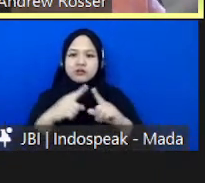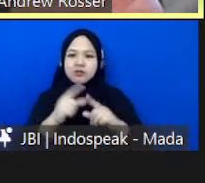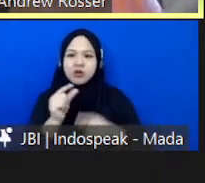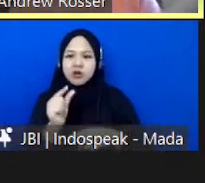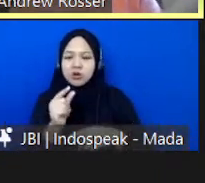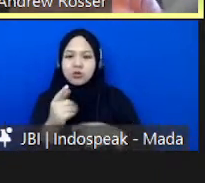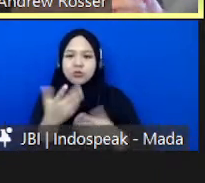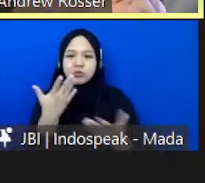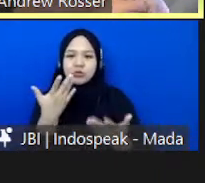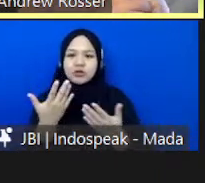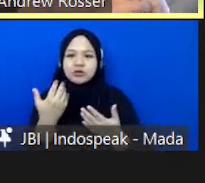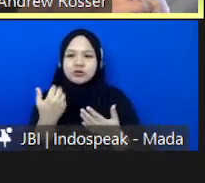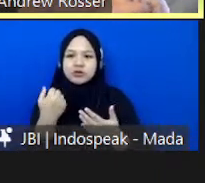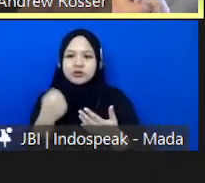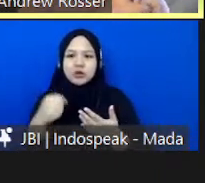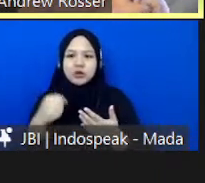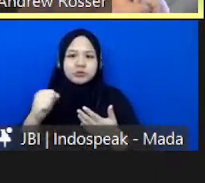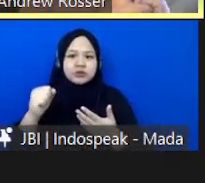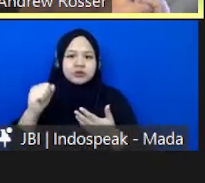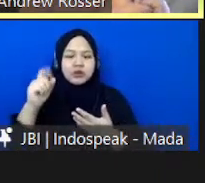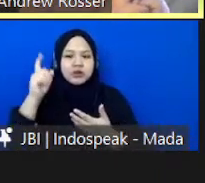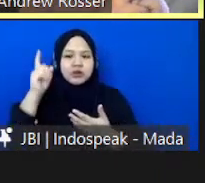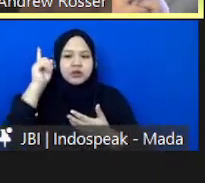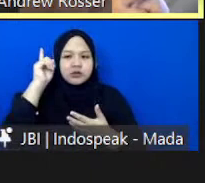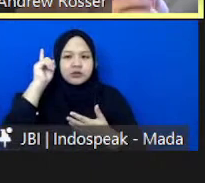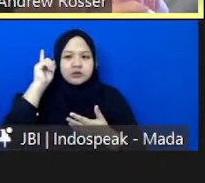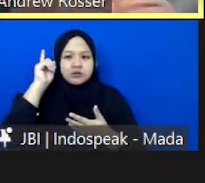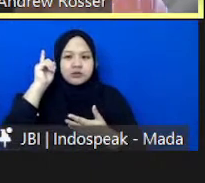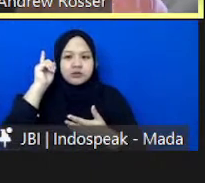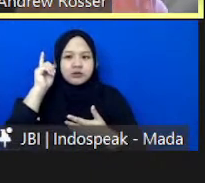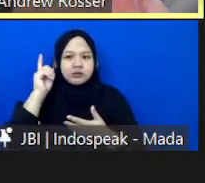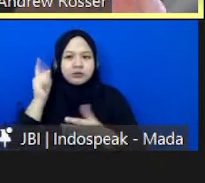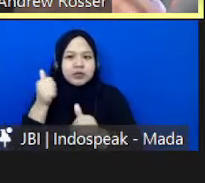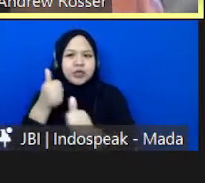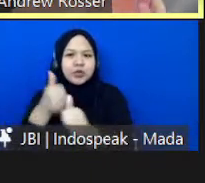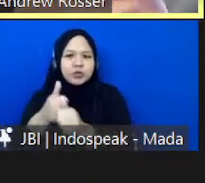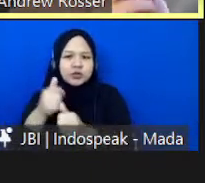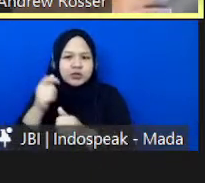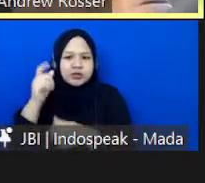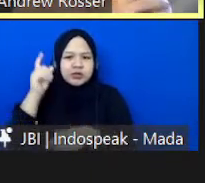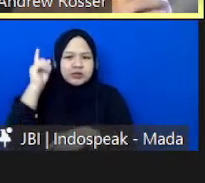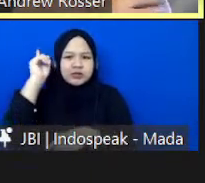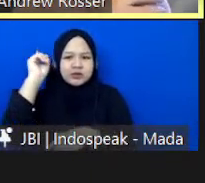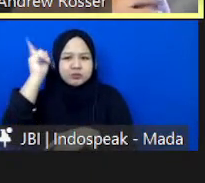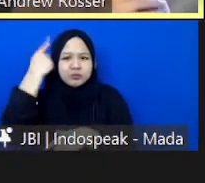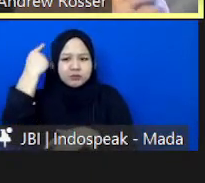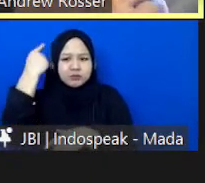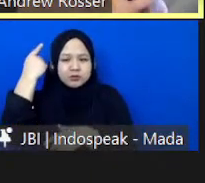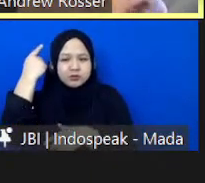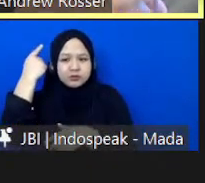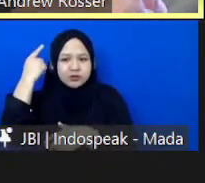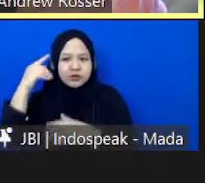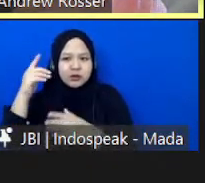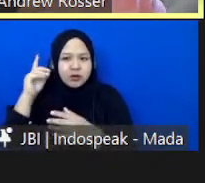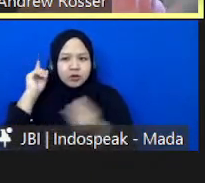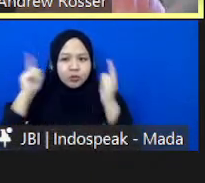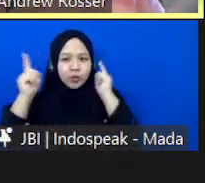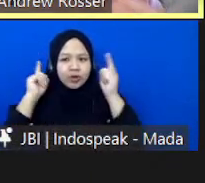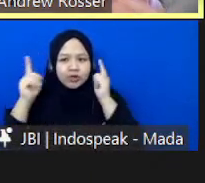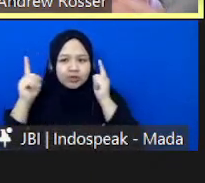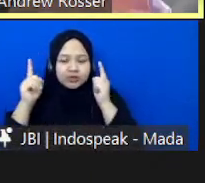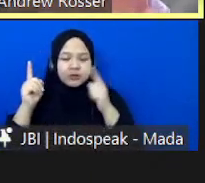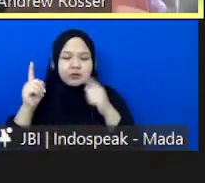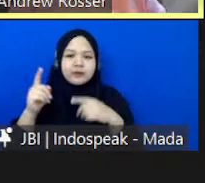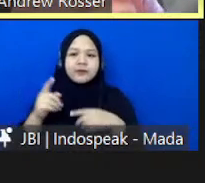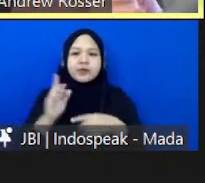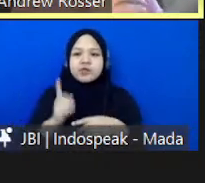elections in the hope of winning votes, nor has there been large-scale mobilisation on the part of popular